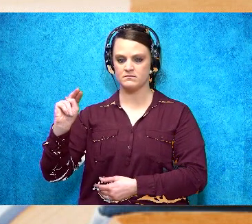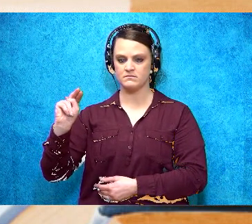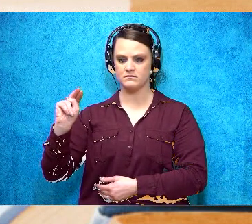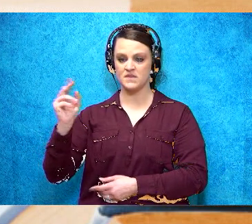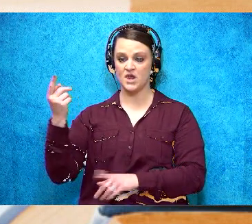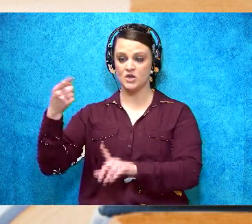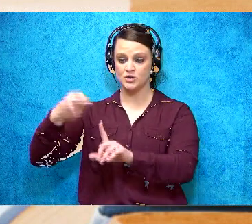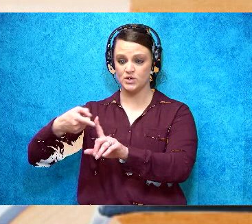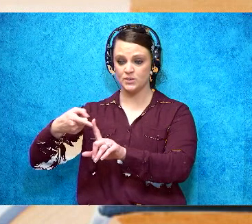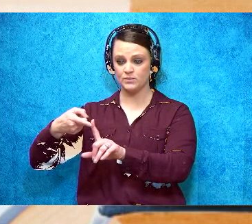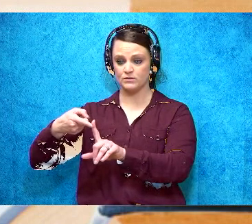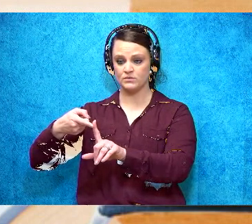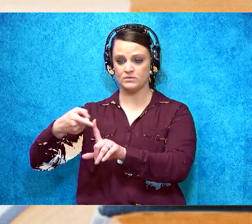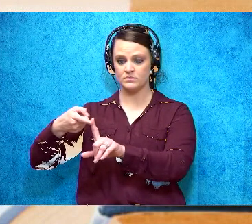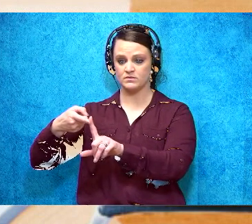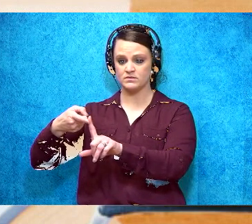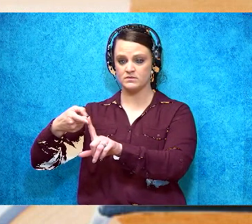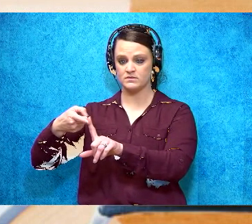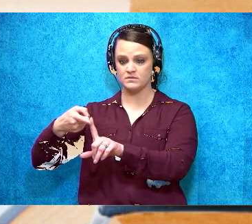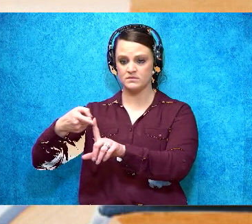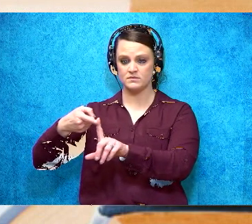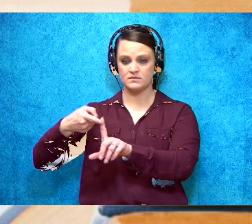to the